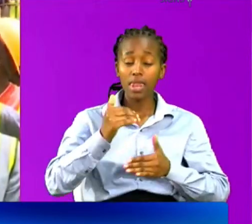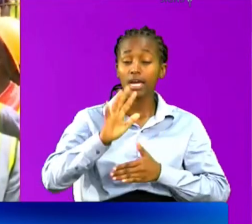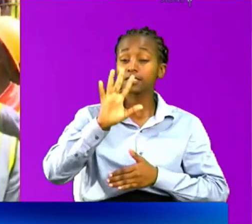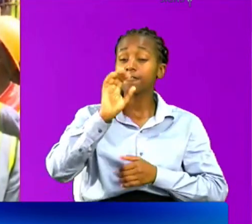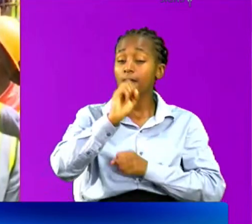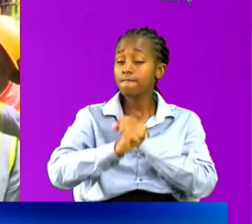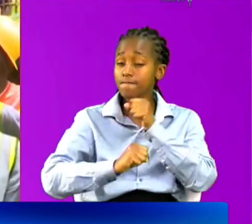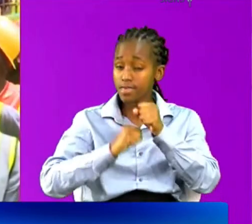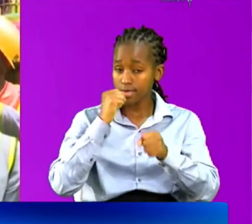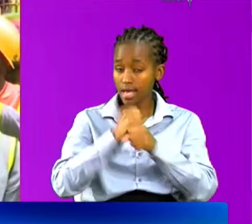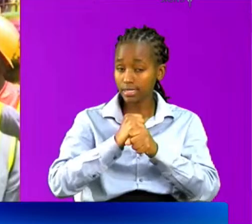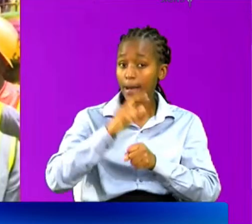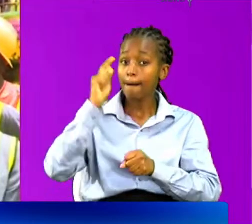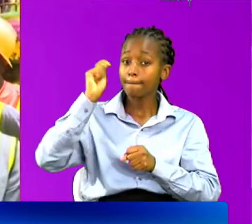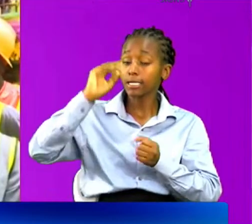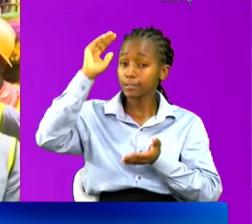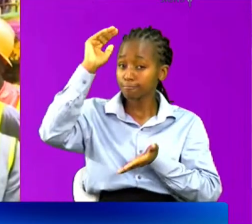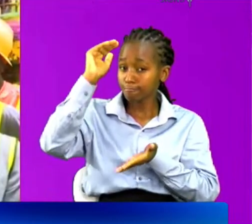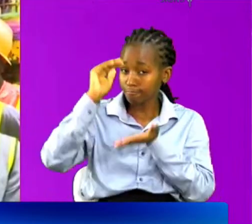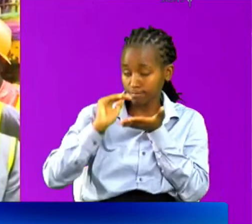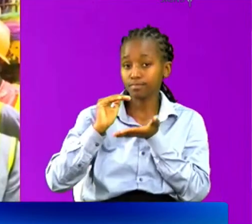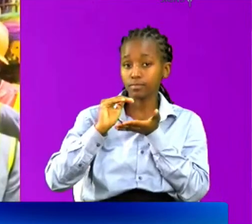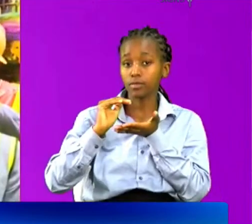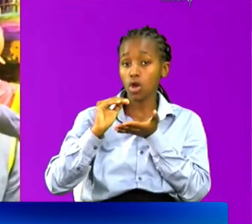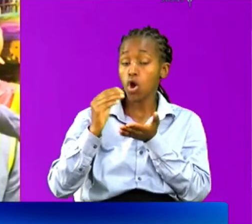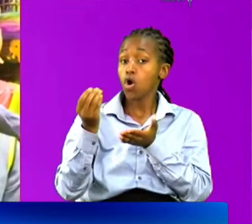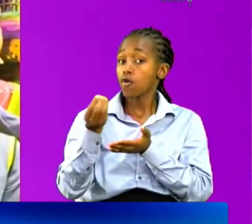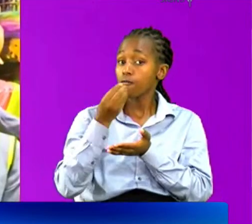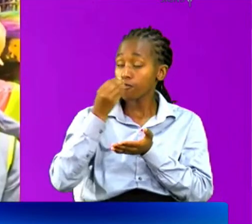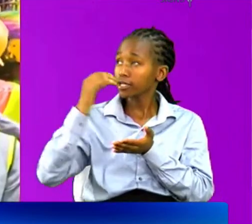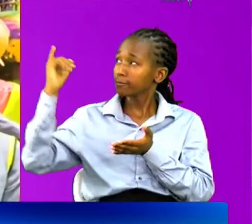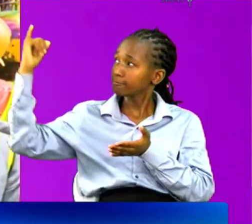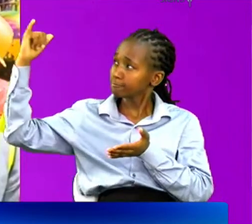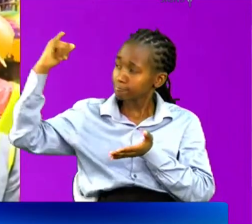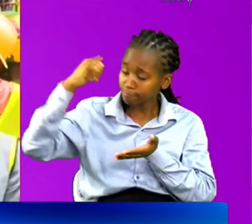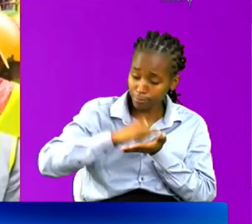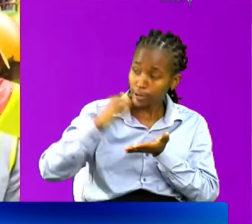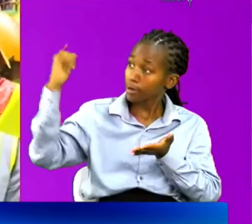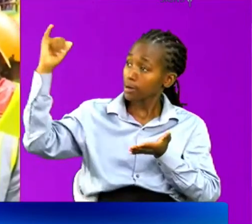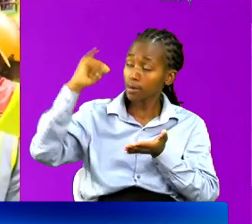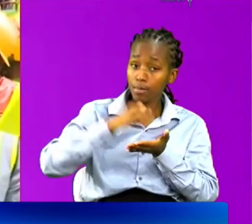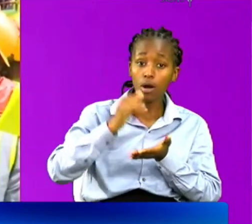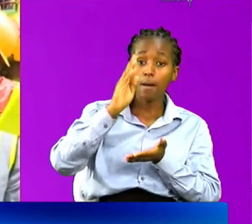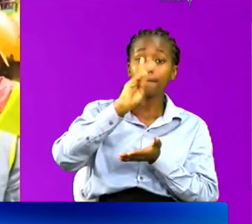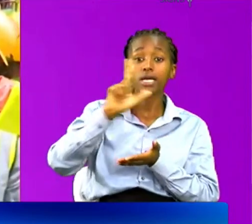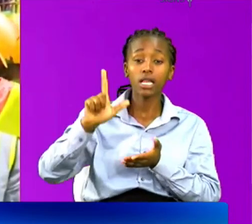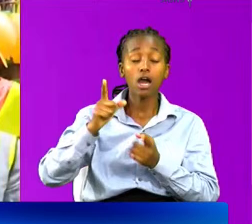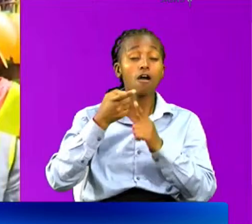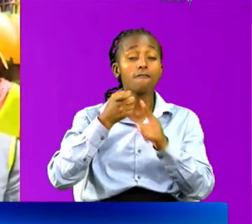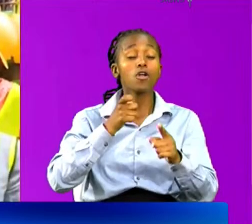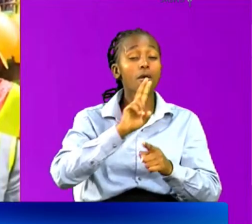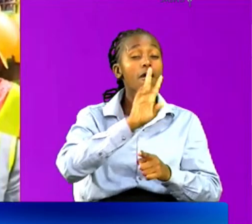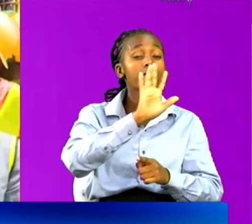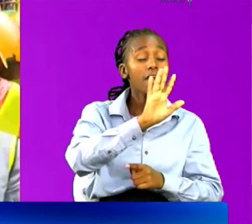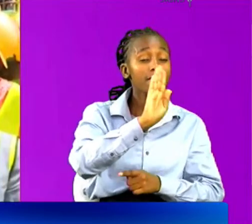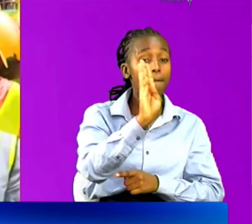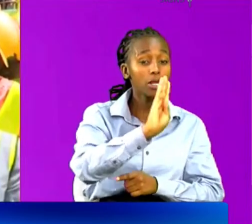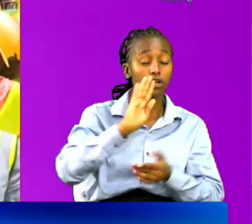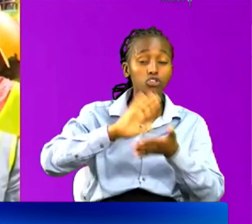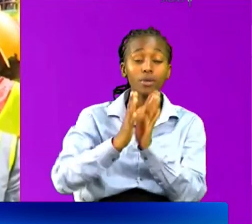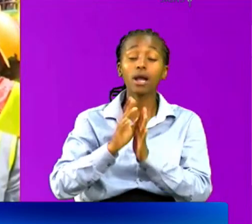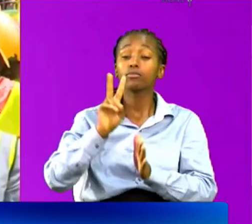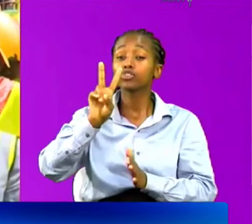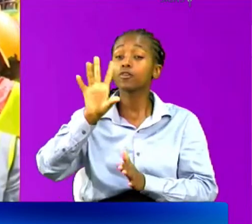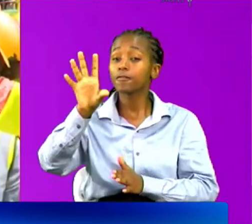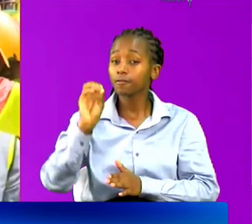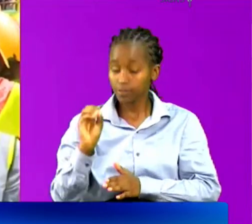reduce the food import bill from 500 billion to 250 billion. And in 10 years, we want